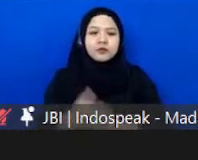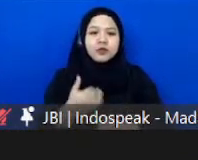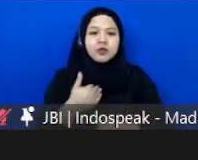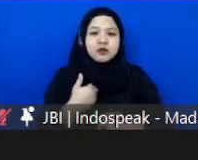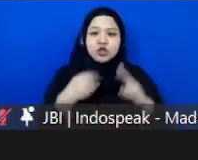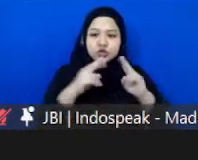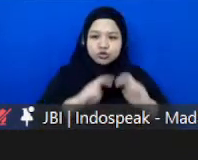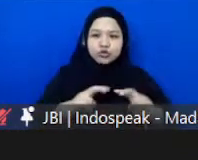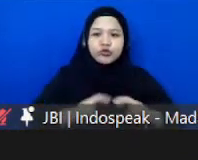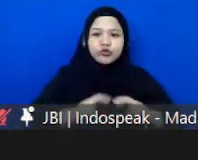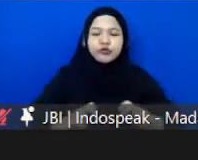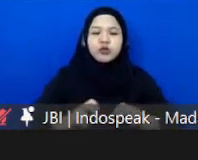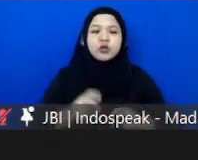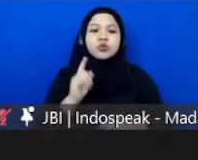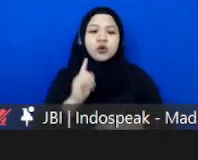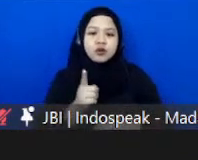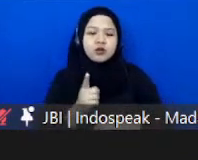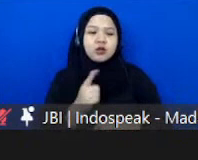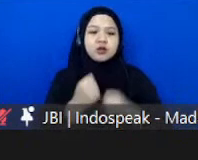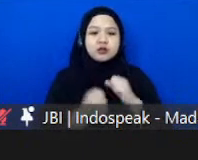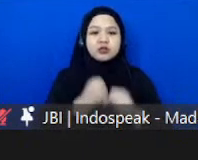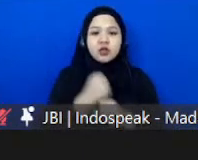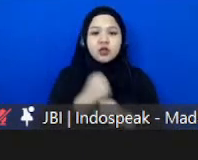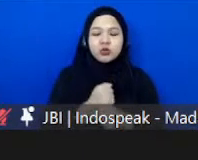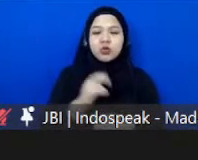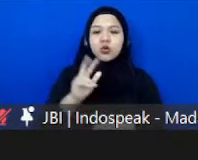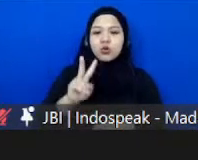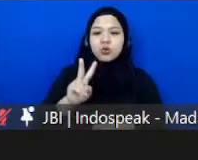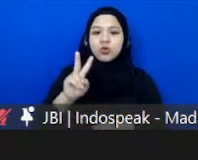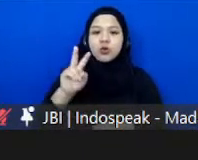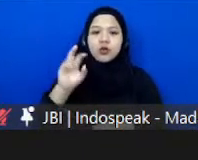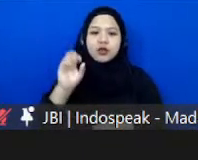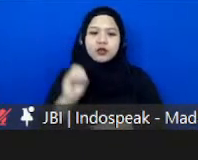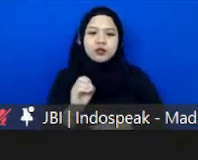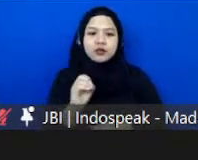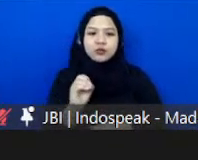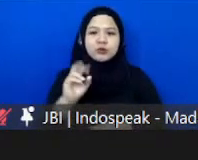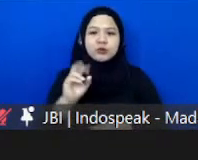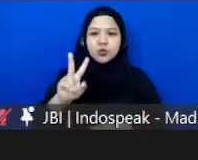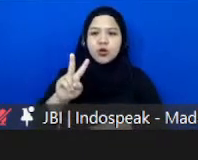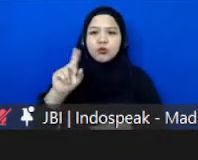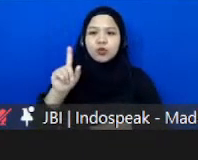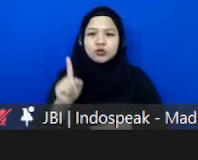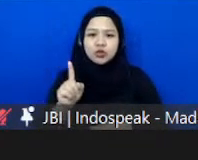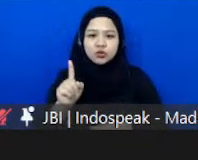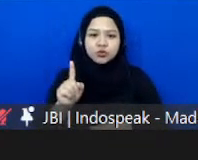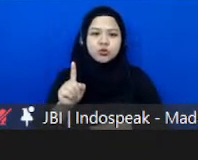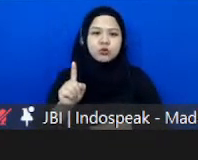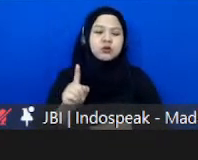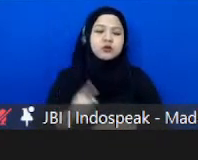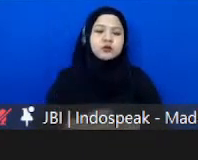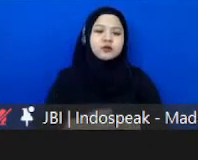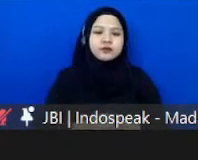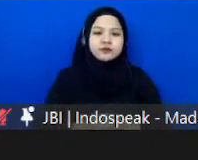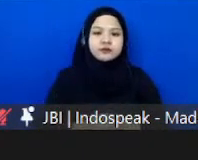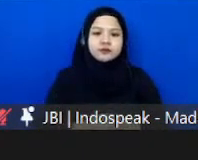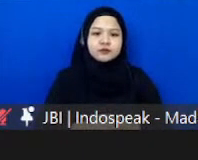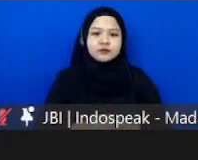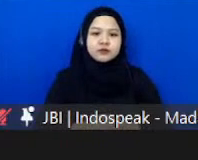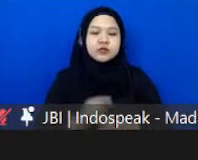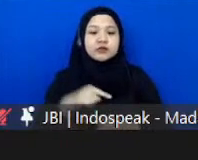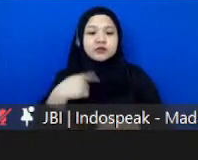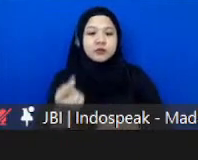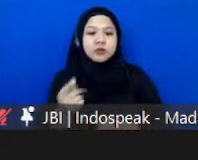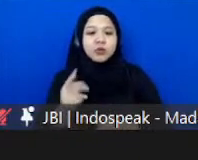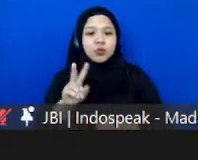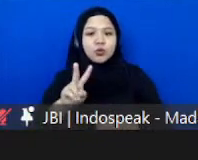well in 2021, but that has been put off at least until